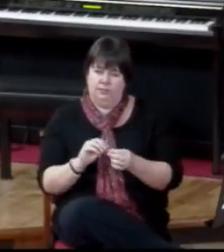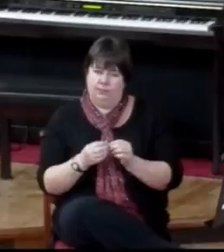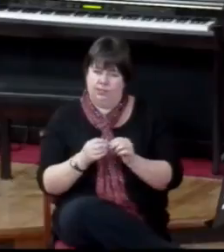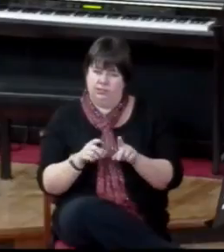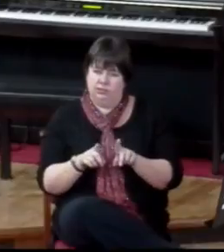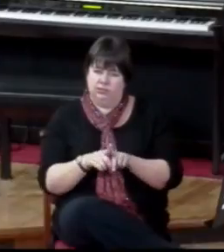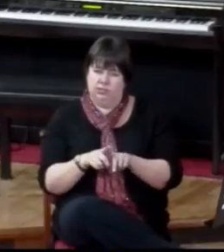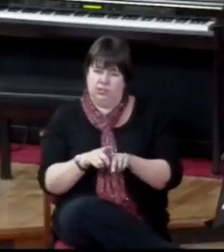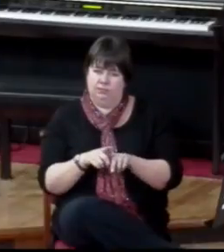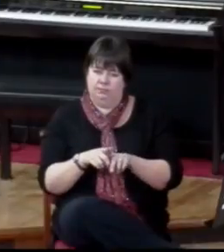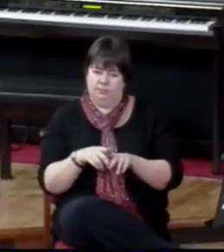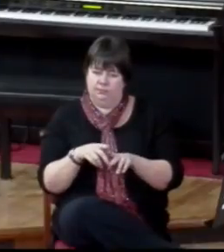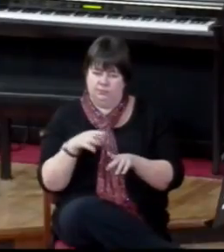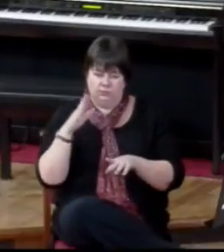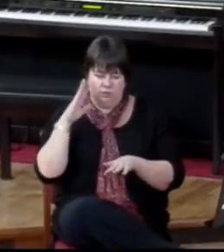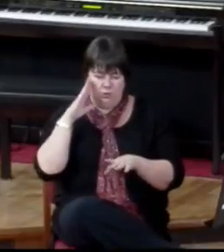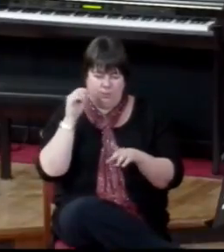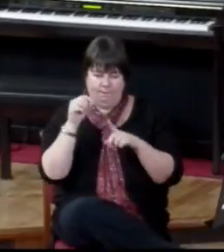was a wee bit of...